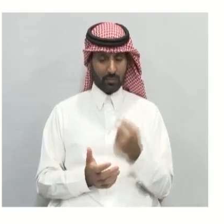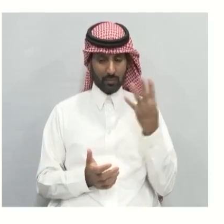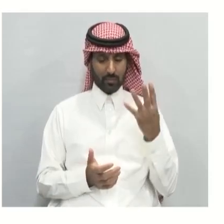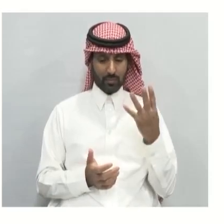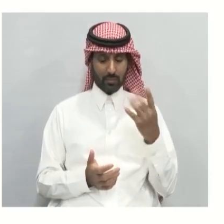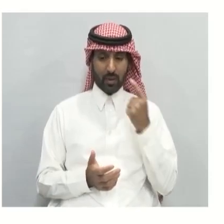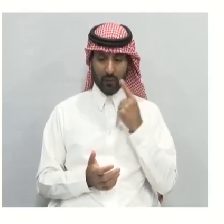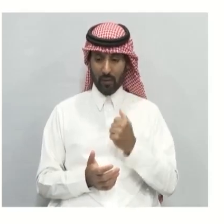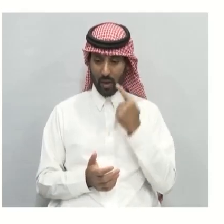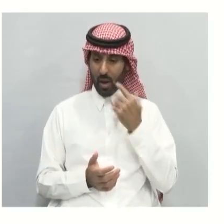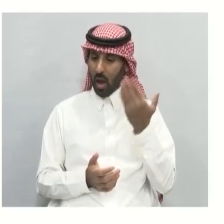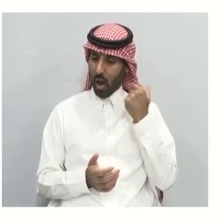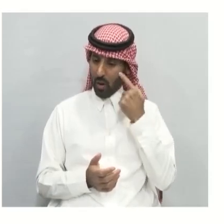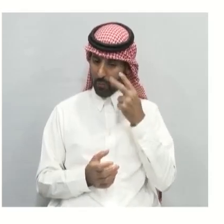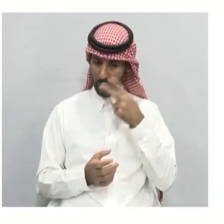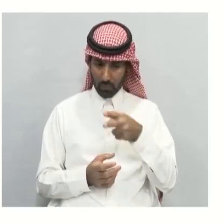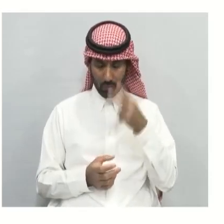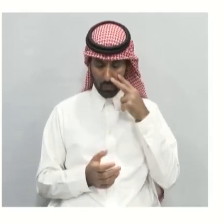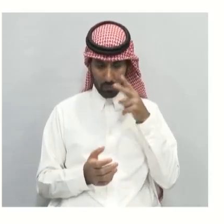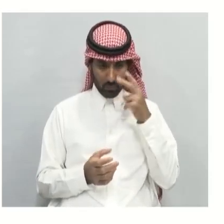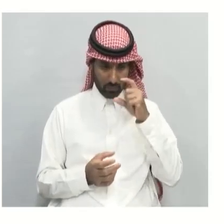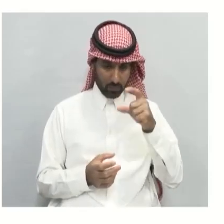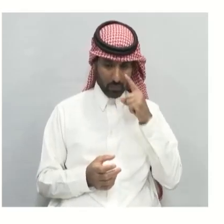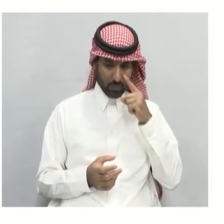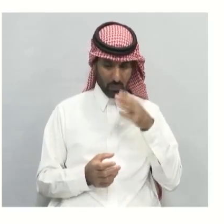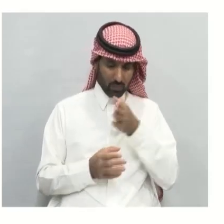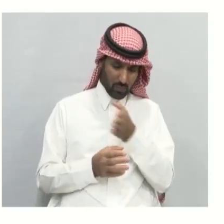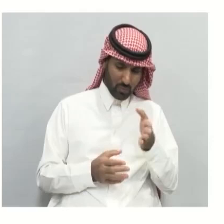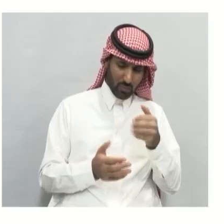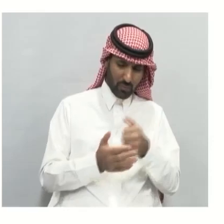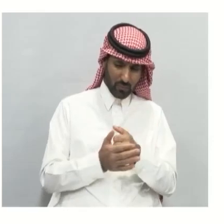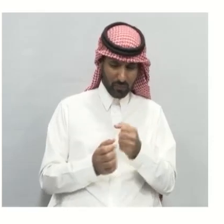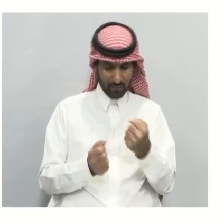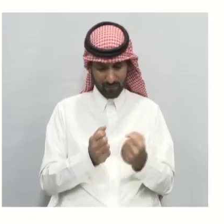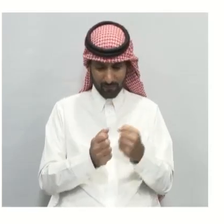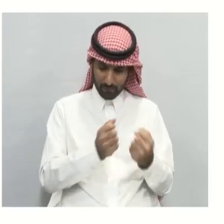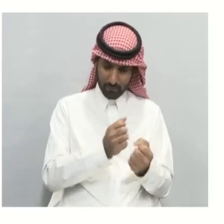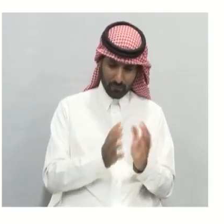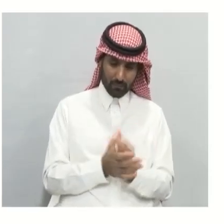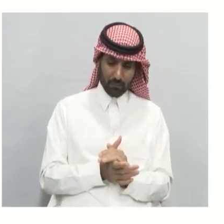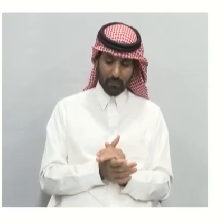4. If I had been more careful, I would have avoided the accident.